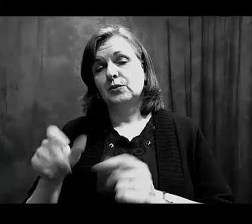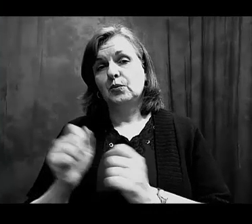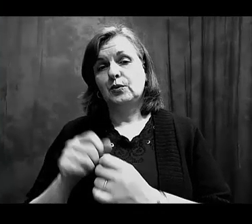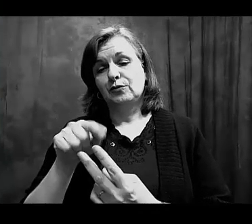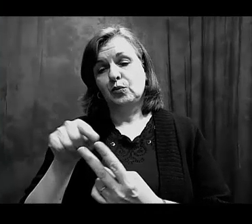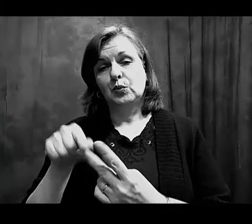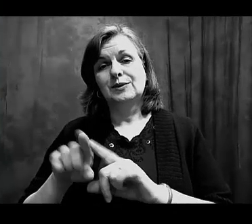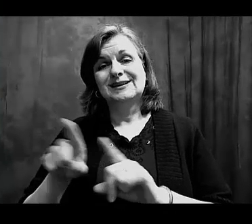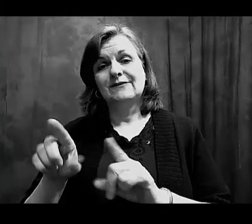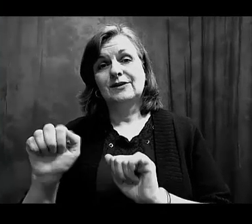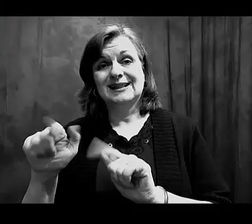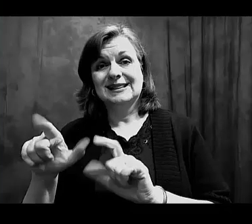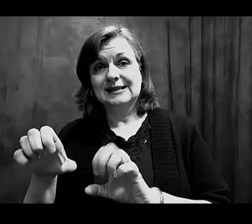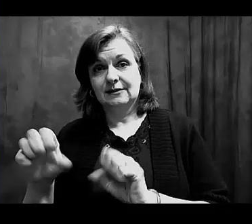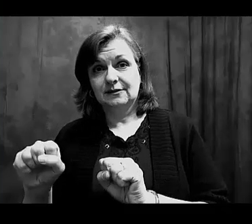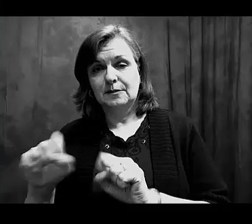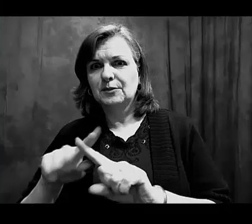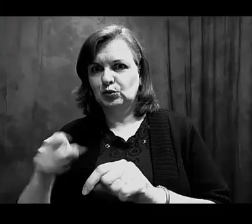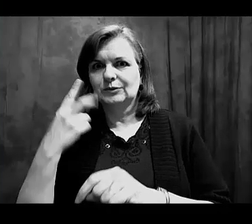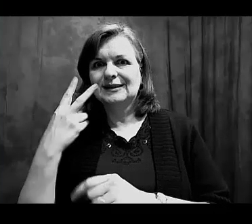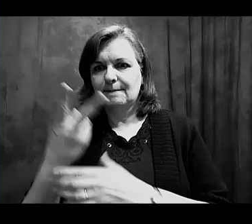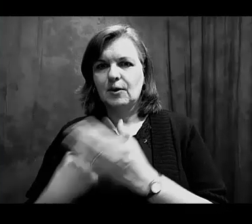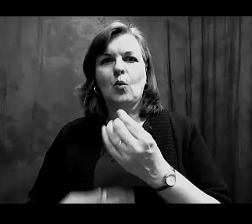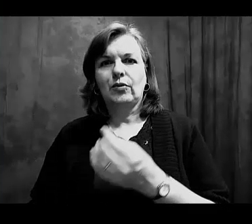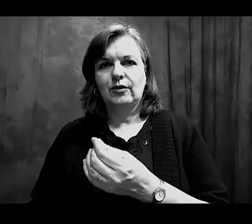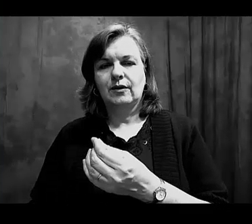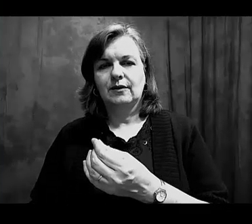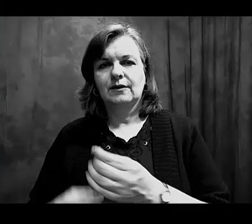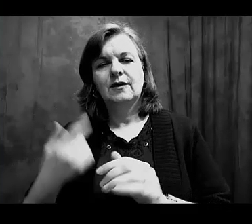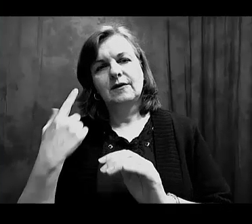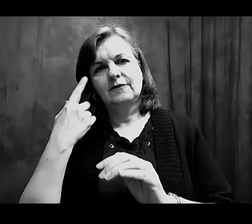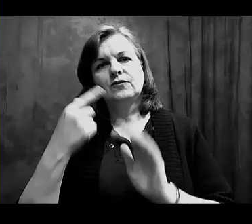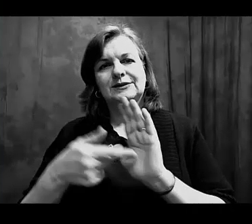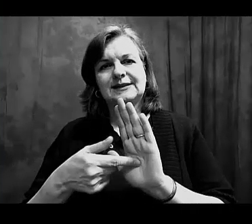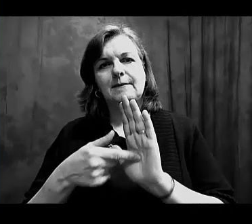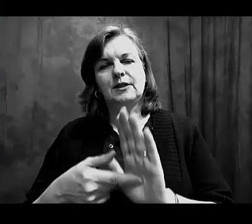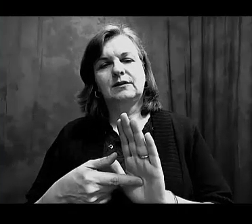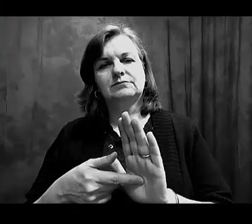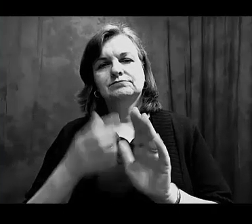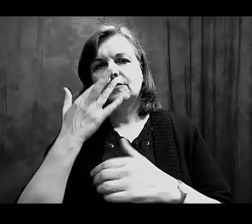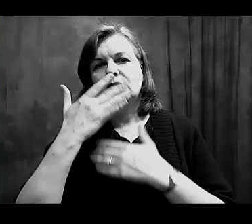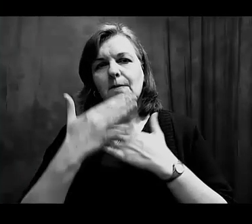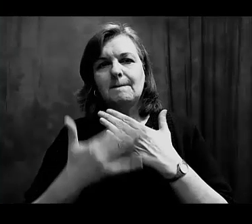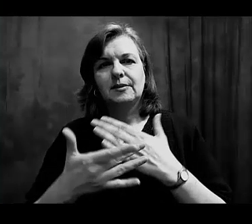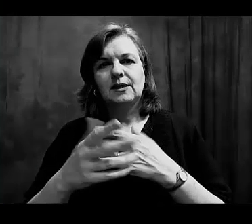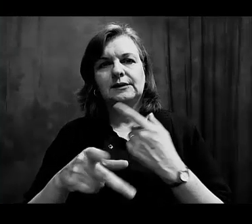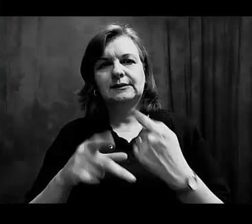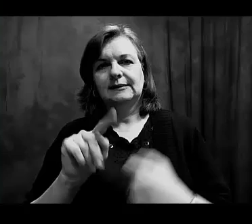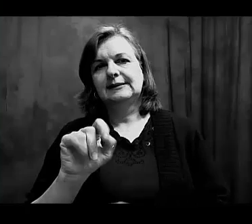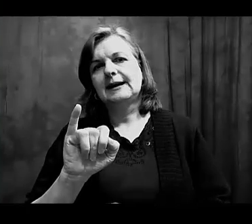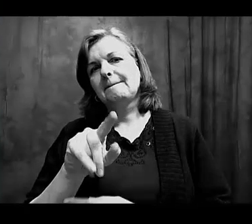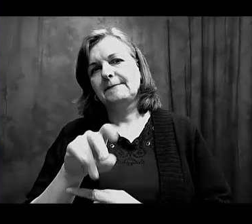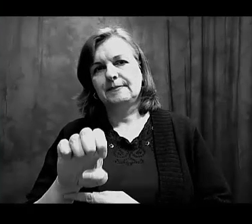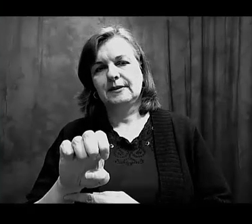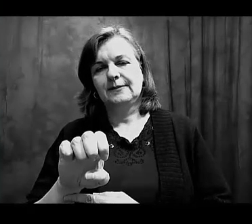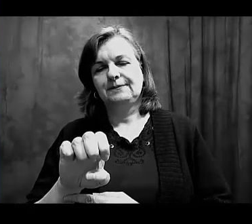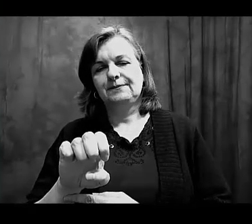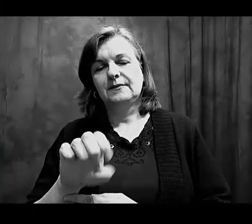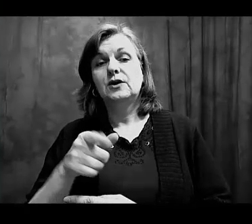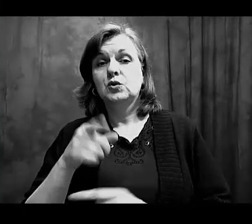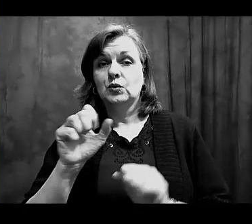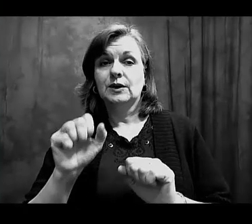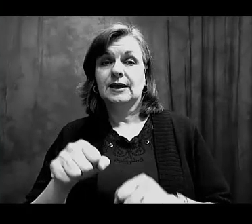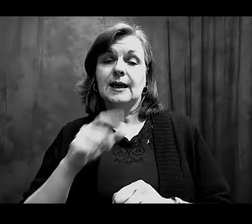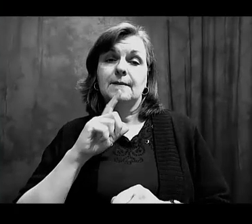have a diploid individual carrying two alleles and you would actually see both alleles. Blood type is actually the kind